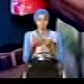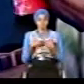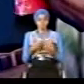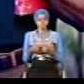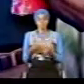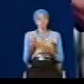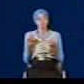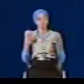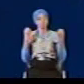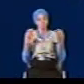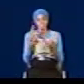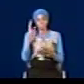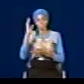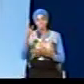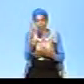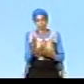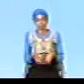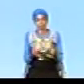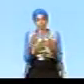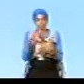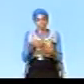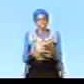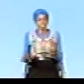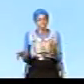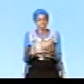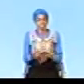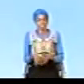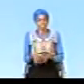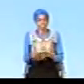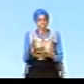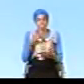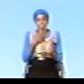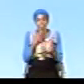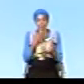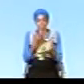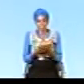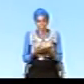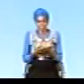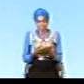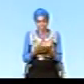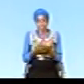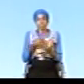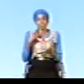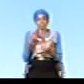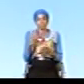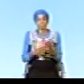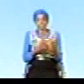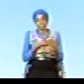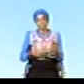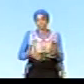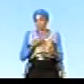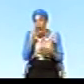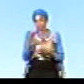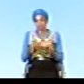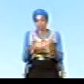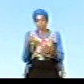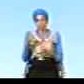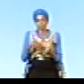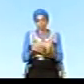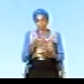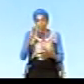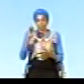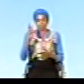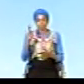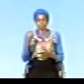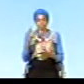in as evidence of what the Lord is doing. And this one is coming from Enugu. In Enugu,